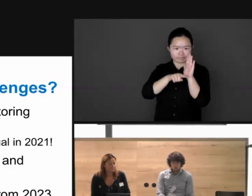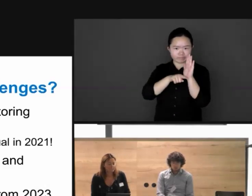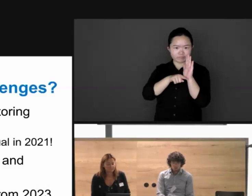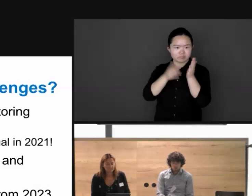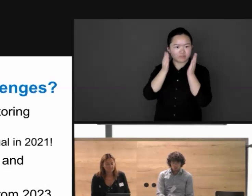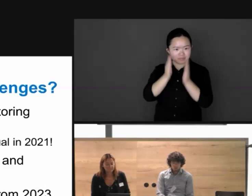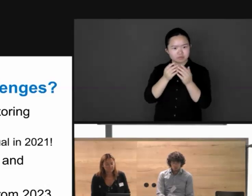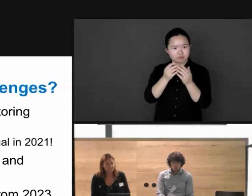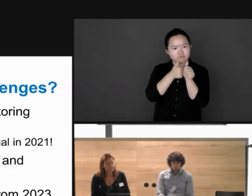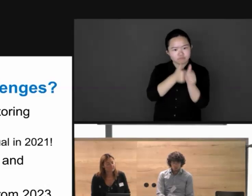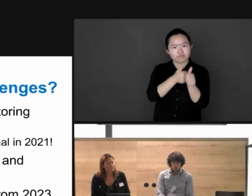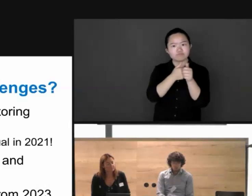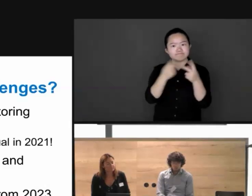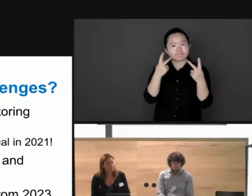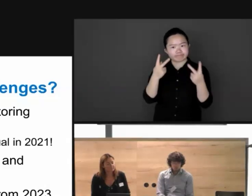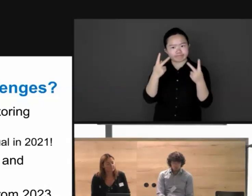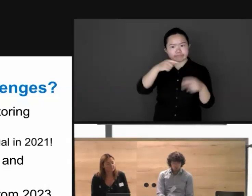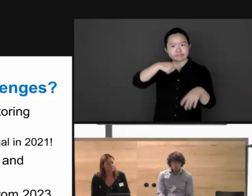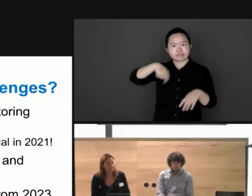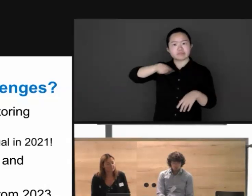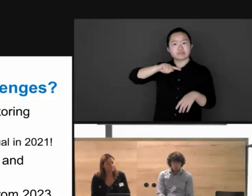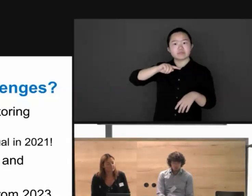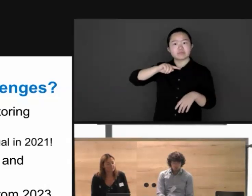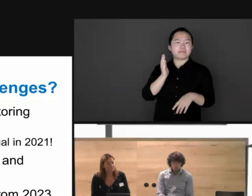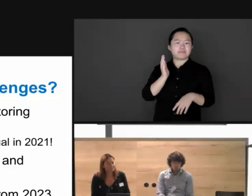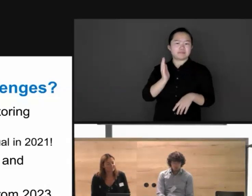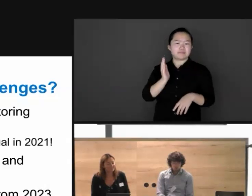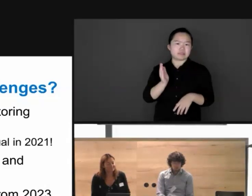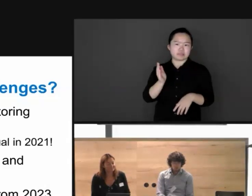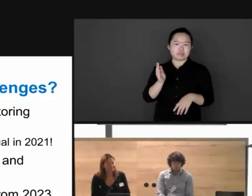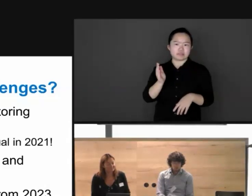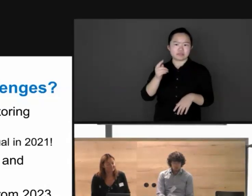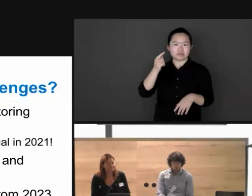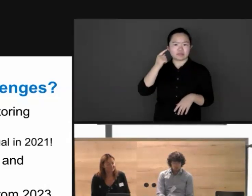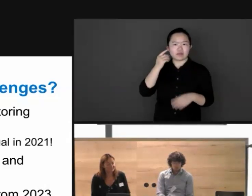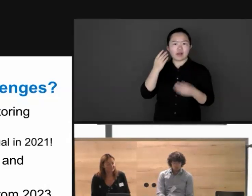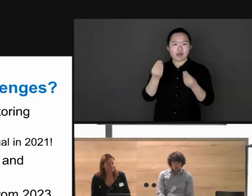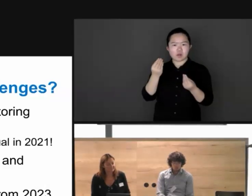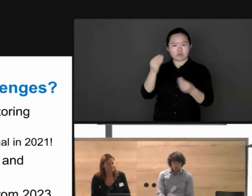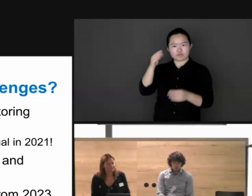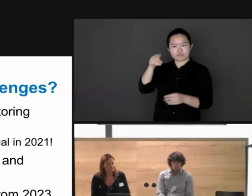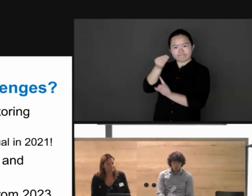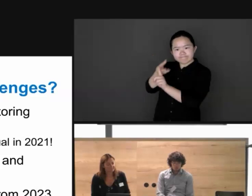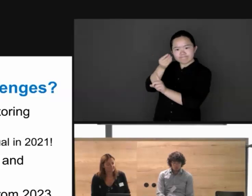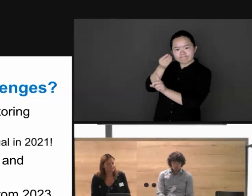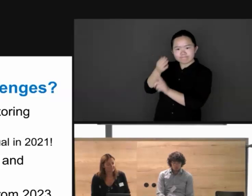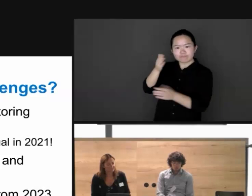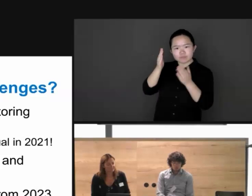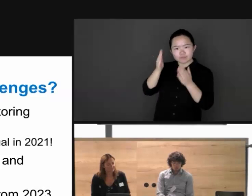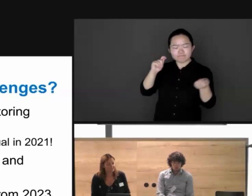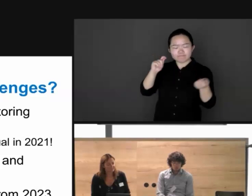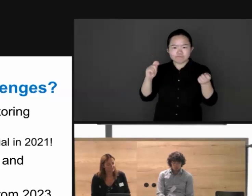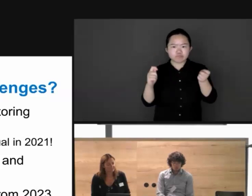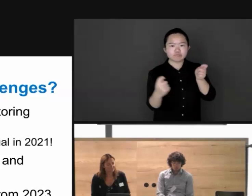so that WAD monitoring authorities won't have to test it. The working group agreed with the amendment and the incorporation of